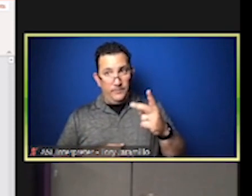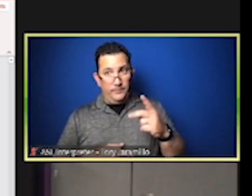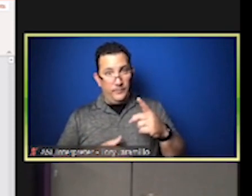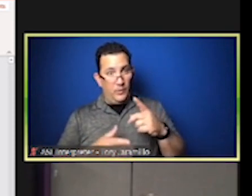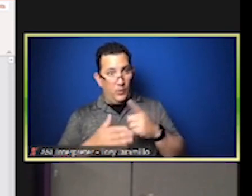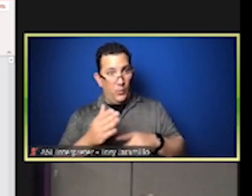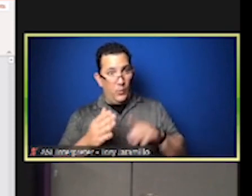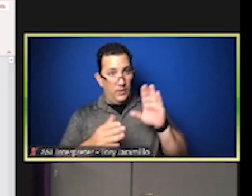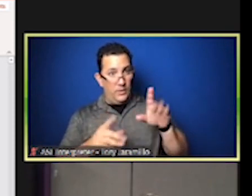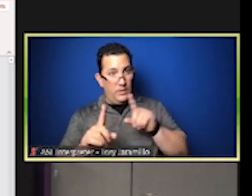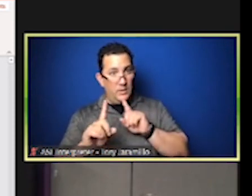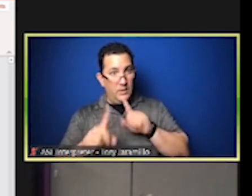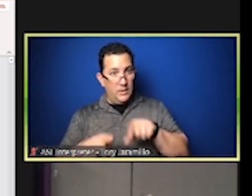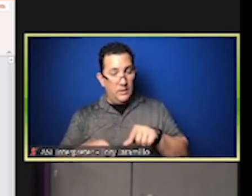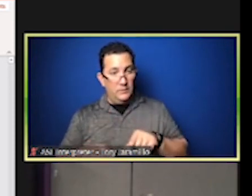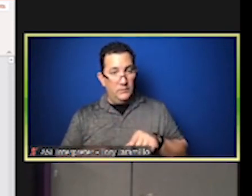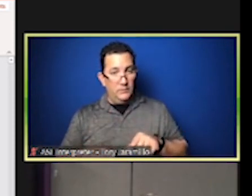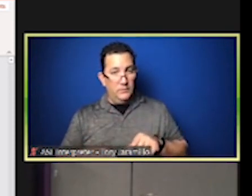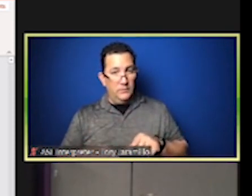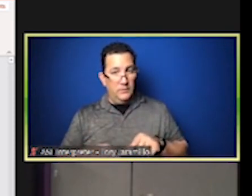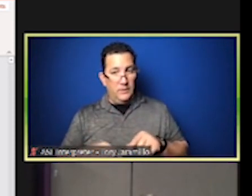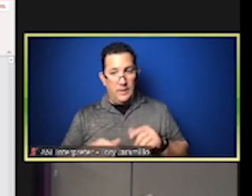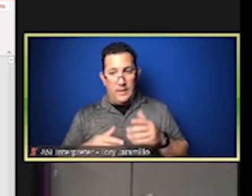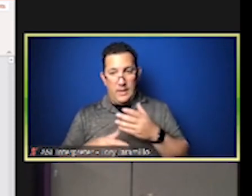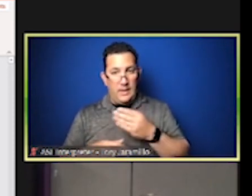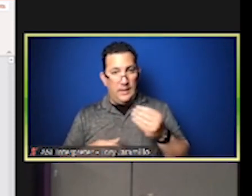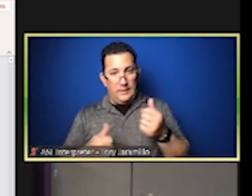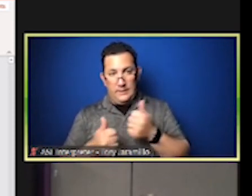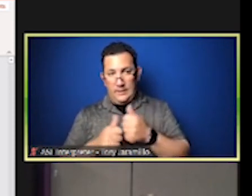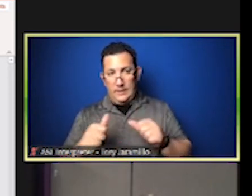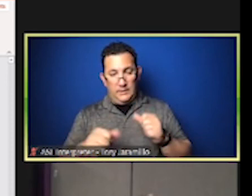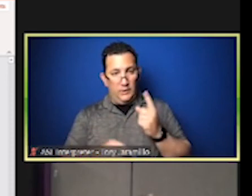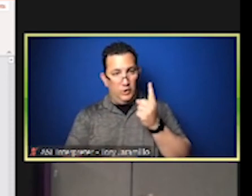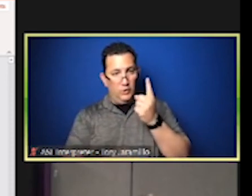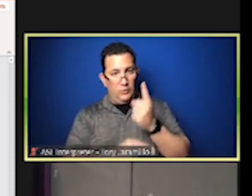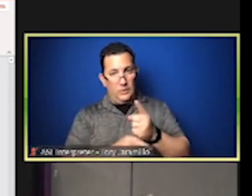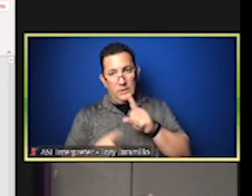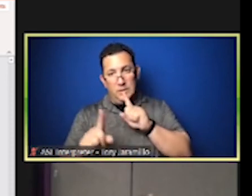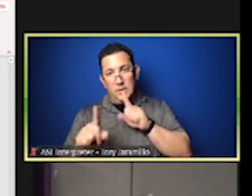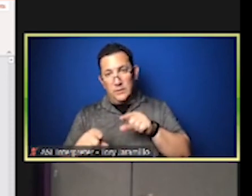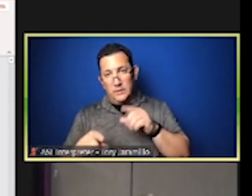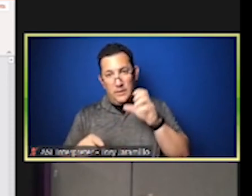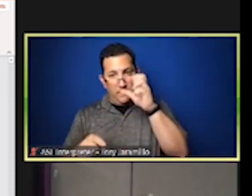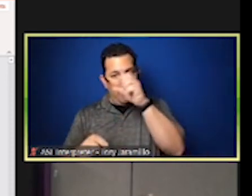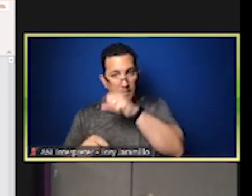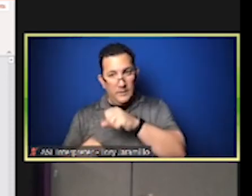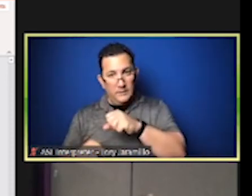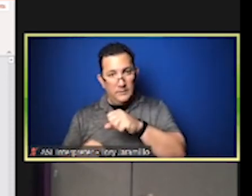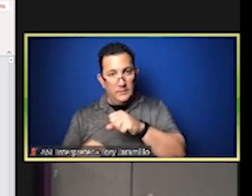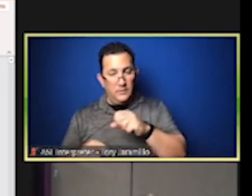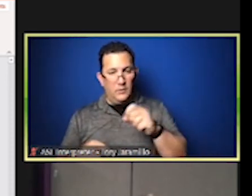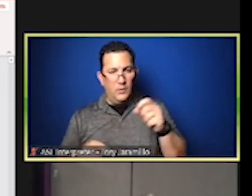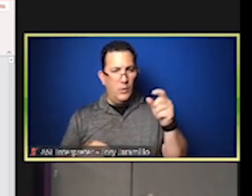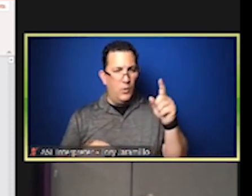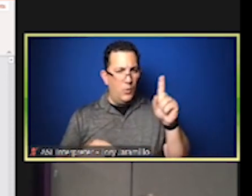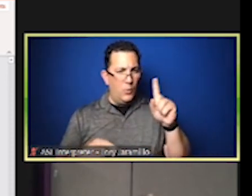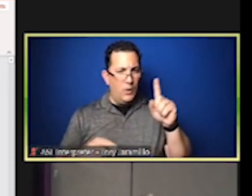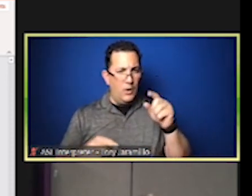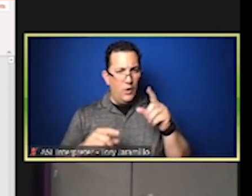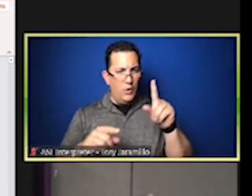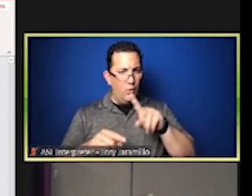answered and any correct answer that they might have missed and where they might have missed that